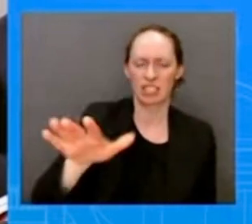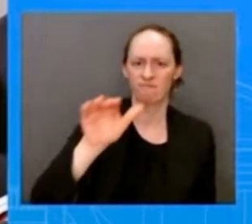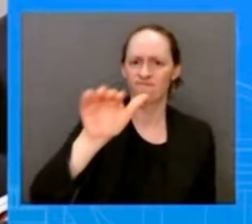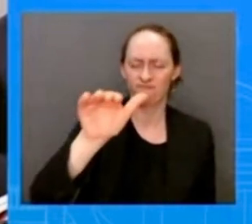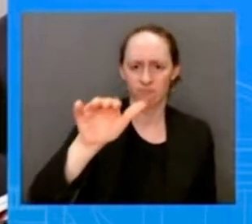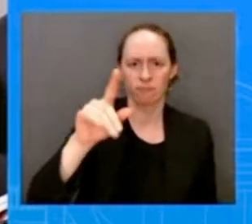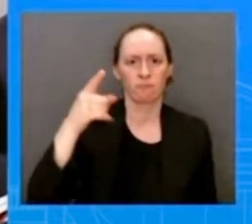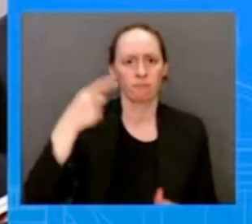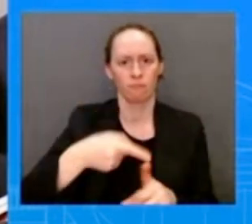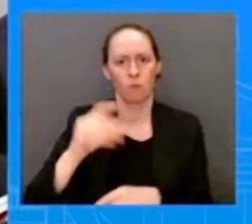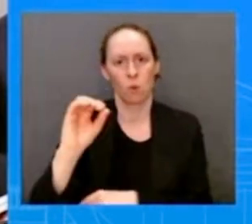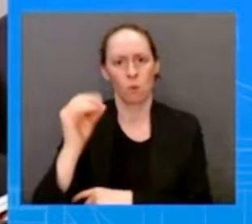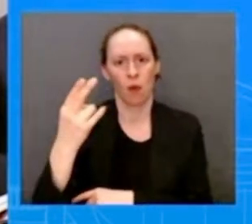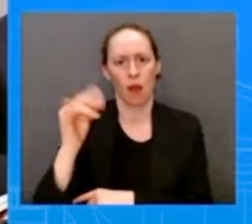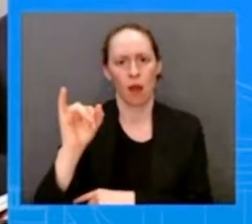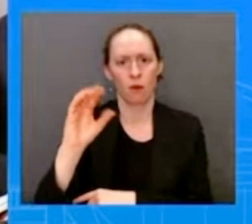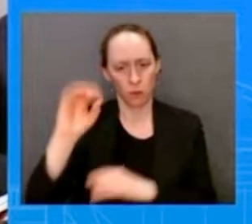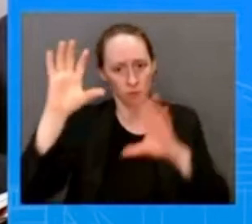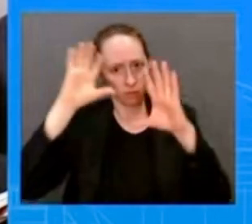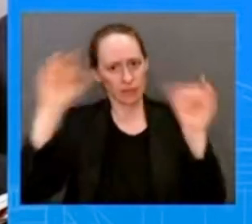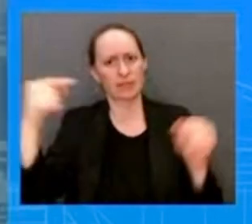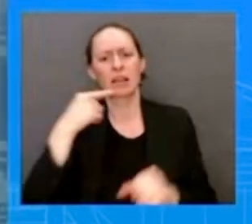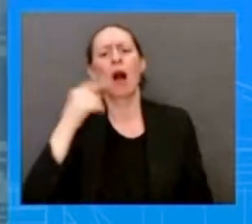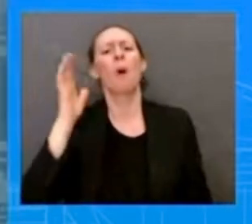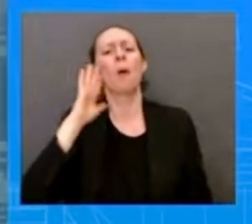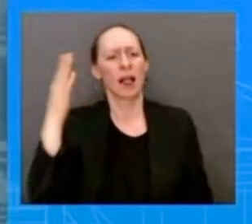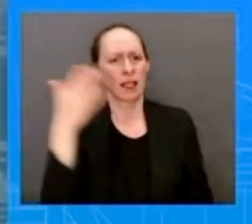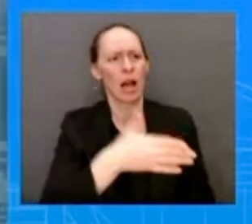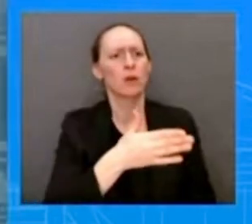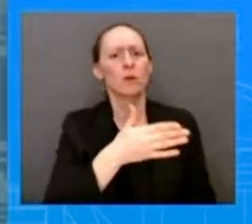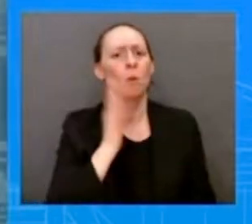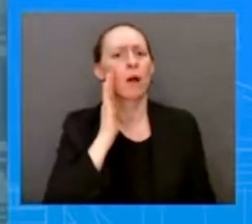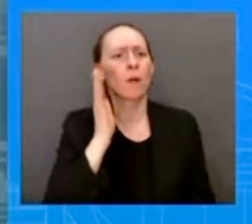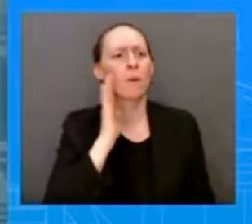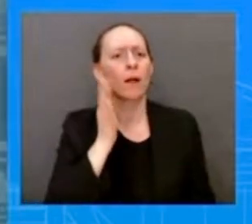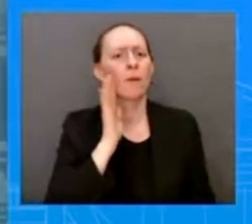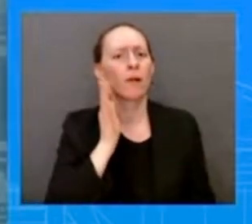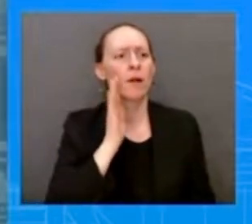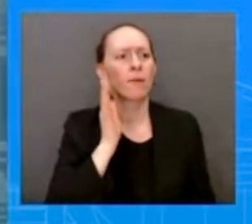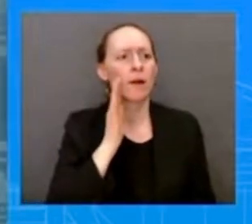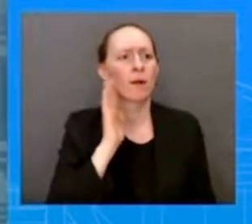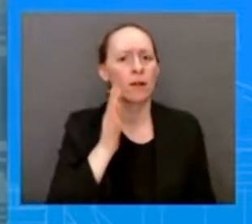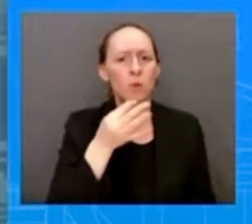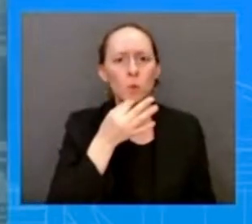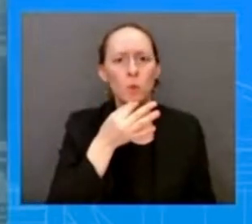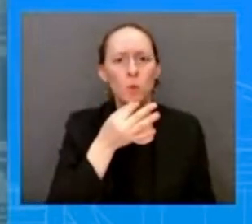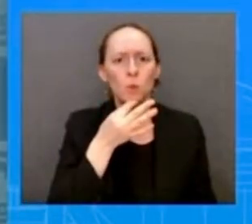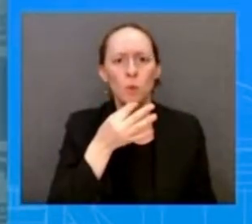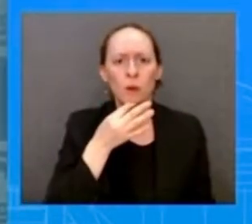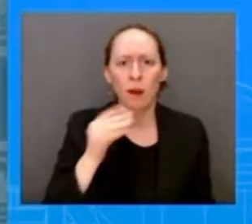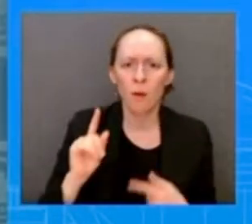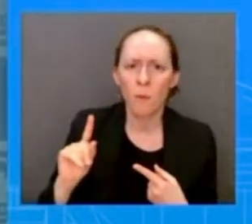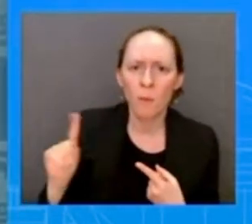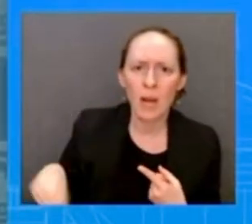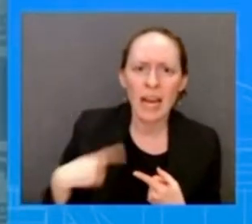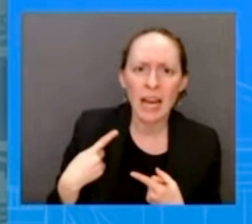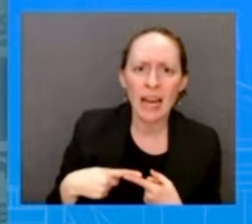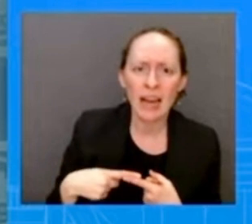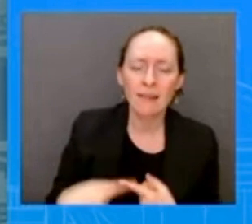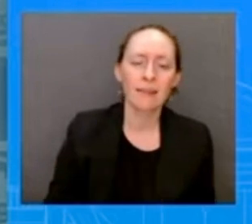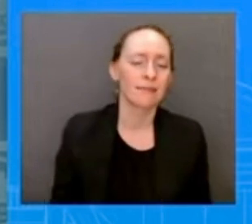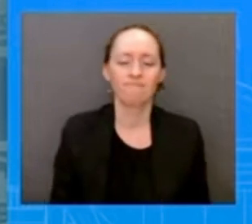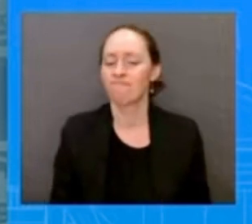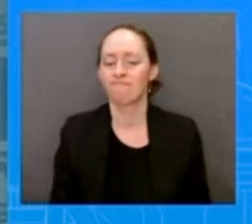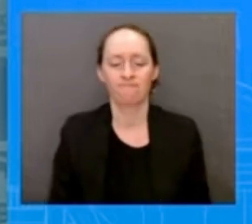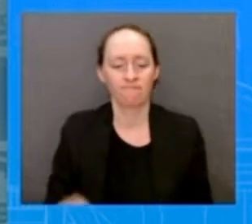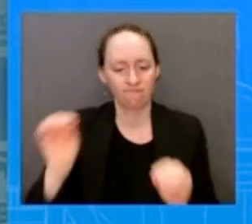soon. Is there a plan for him to go? I don't have any trips to preview for you at this time. The president also, if I'm remembering